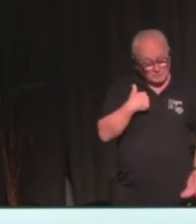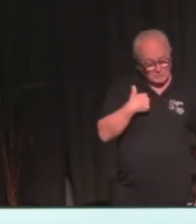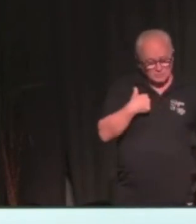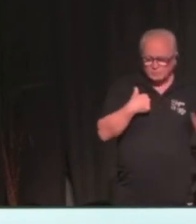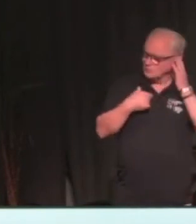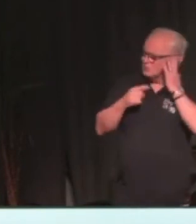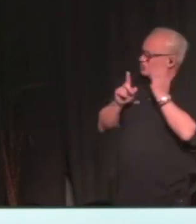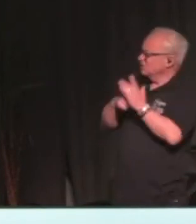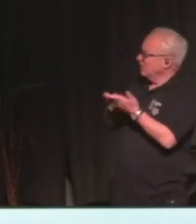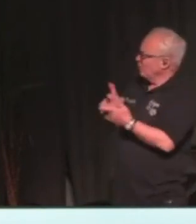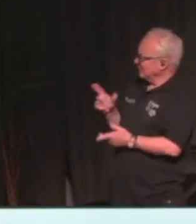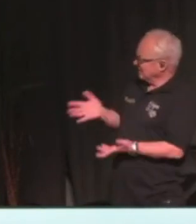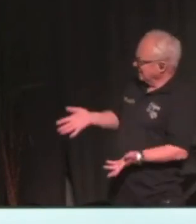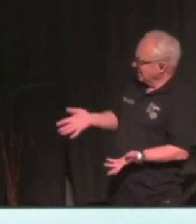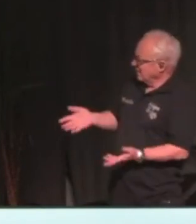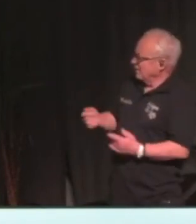And John's go, what?